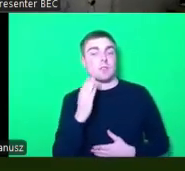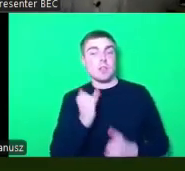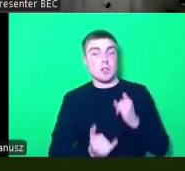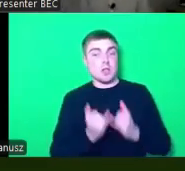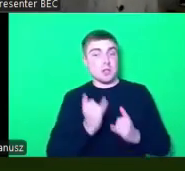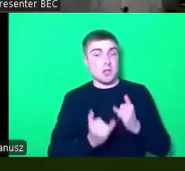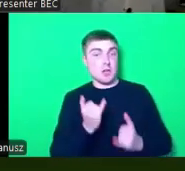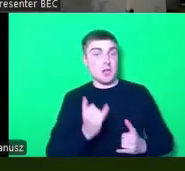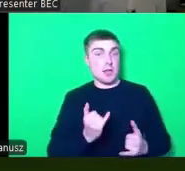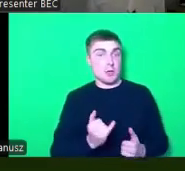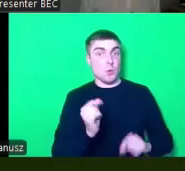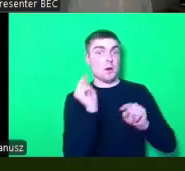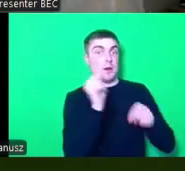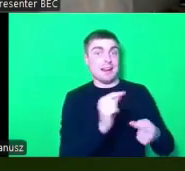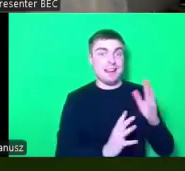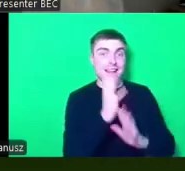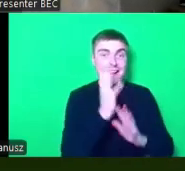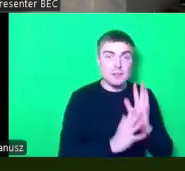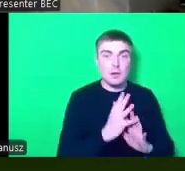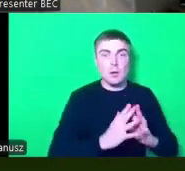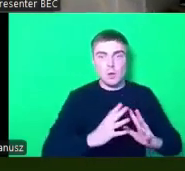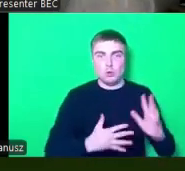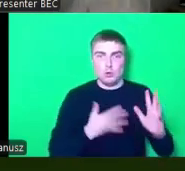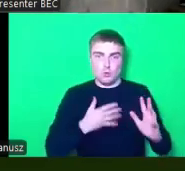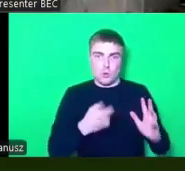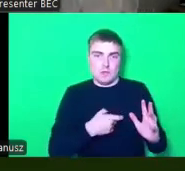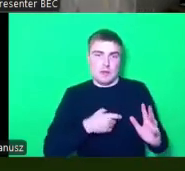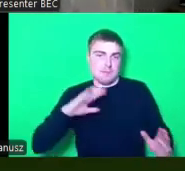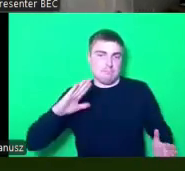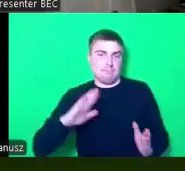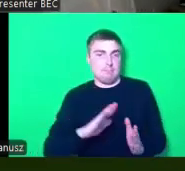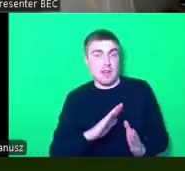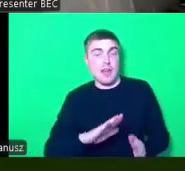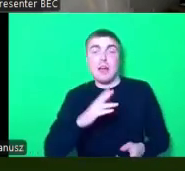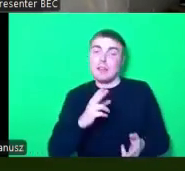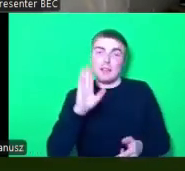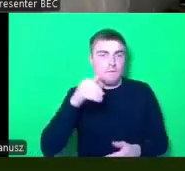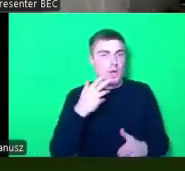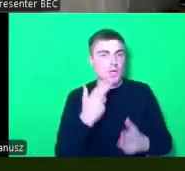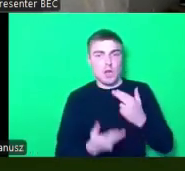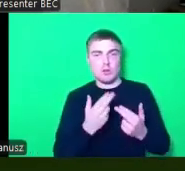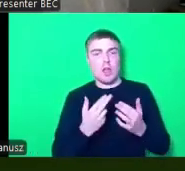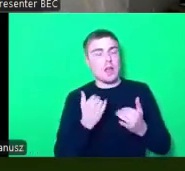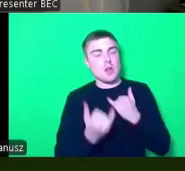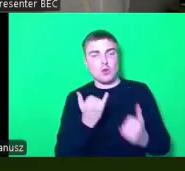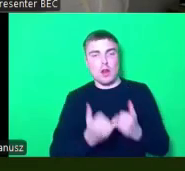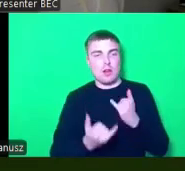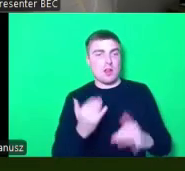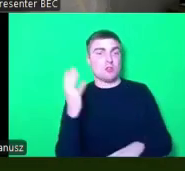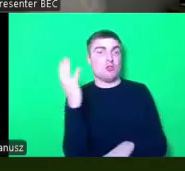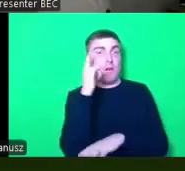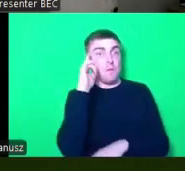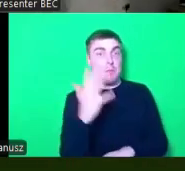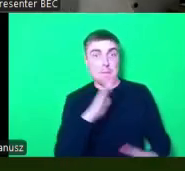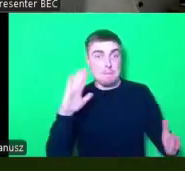perceived biodiversity, and so this feeling of restorativeness increased.